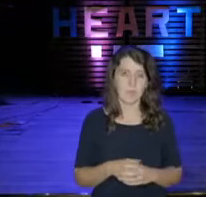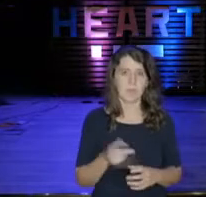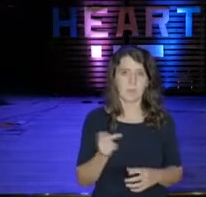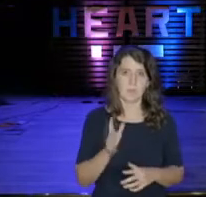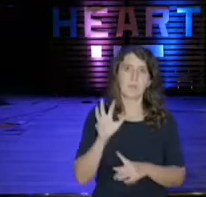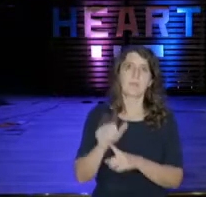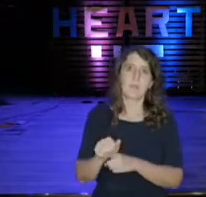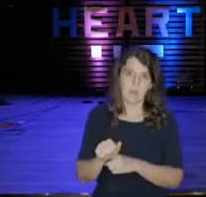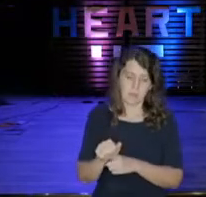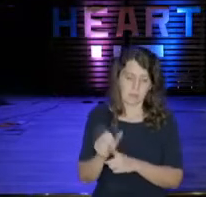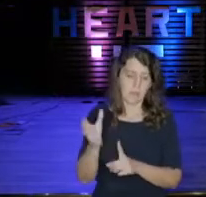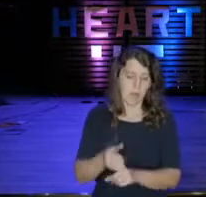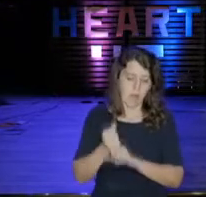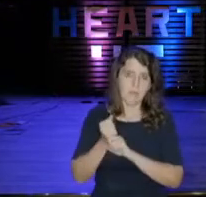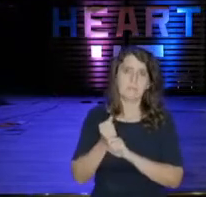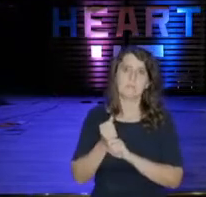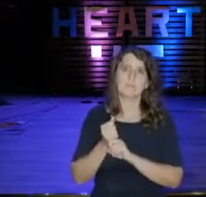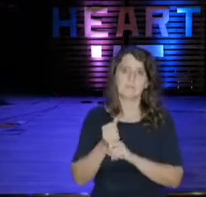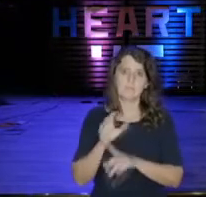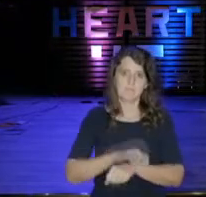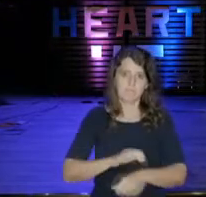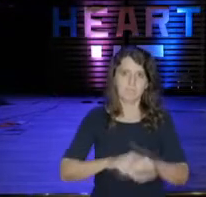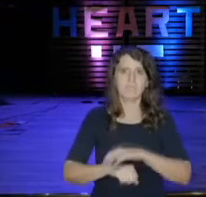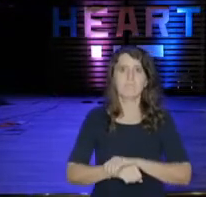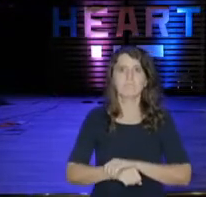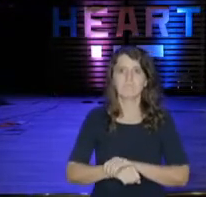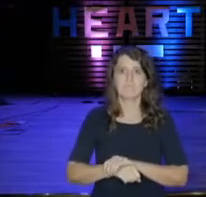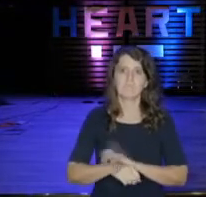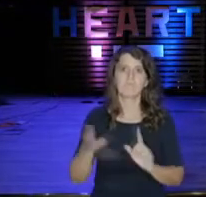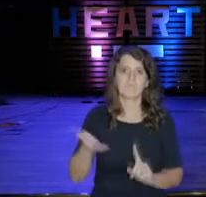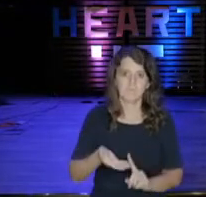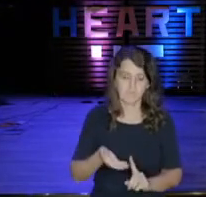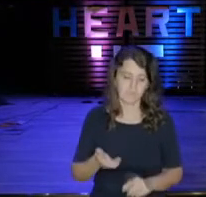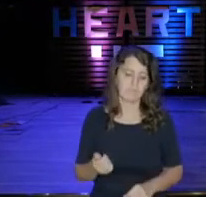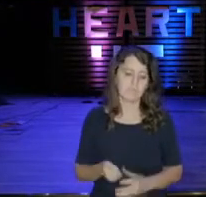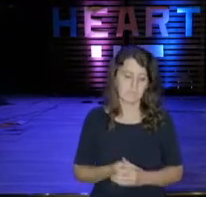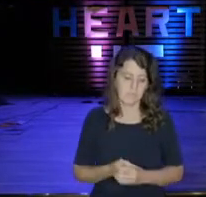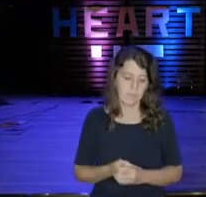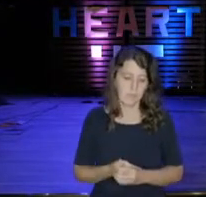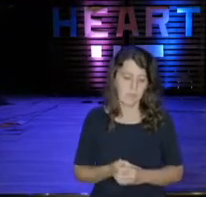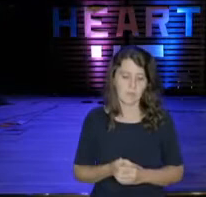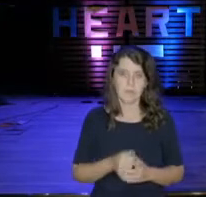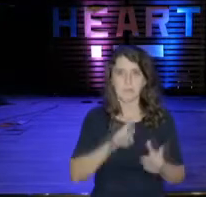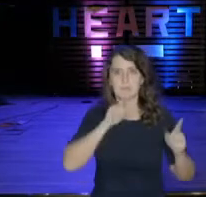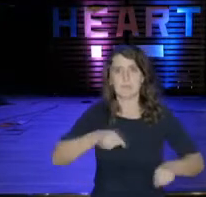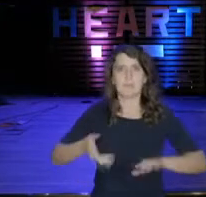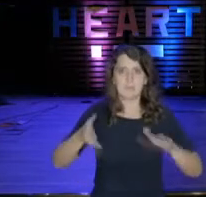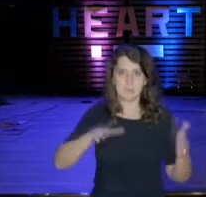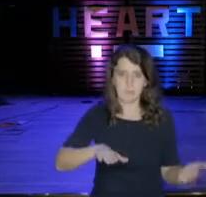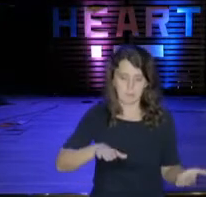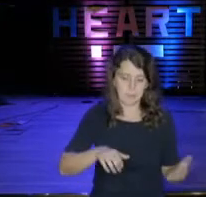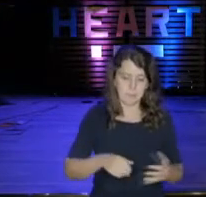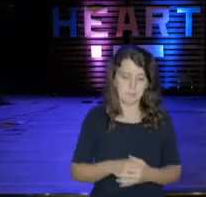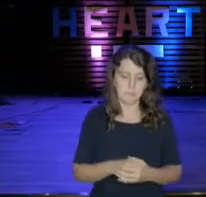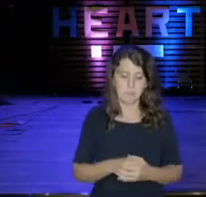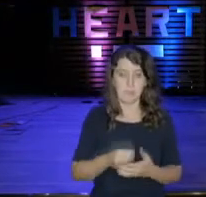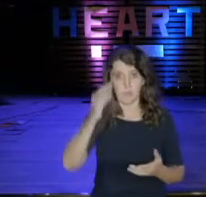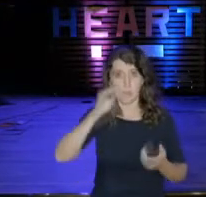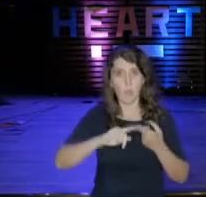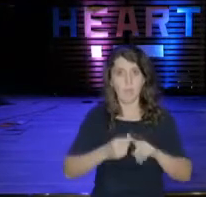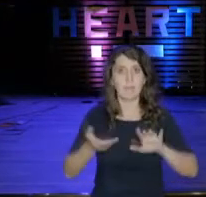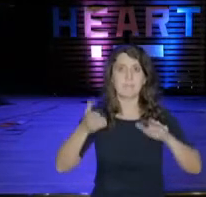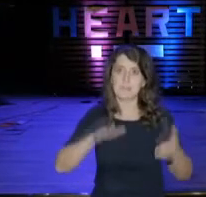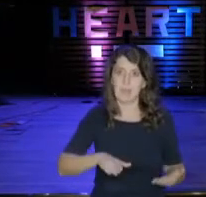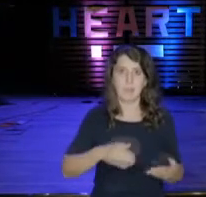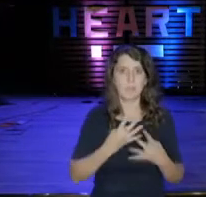caught, and they were both convicted, and they were both received the death sentence. Garrett died in prison. His health was